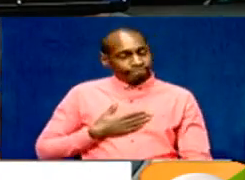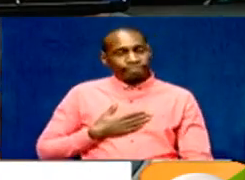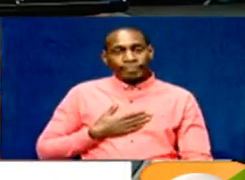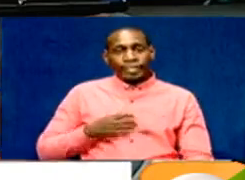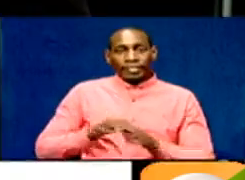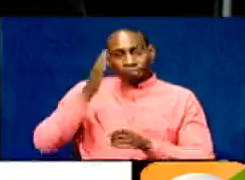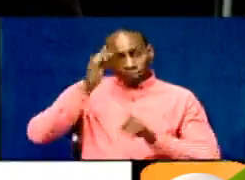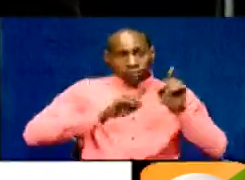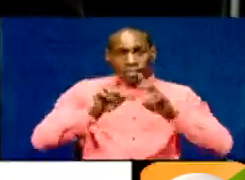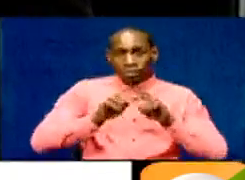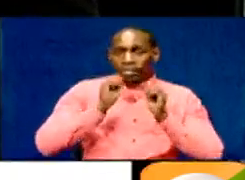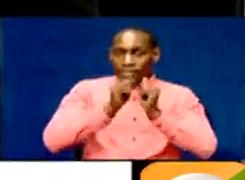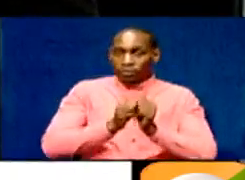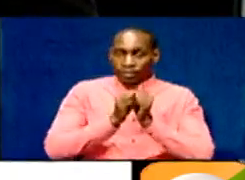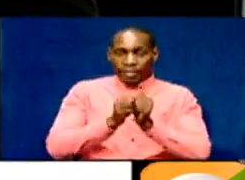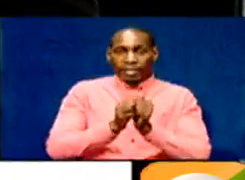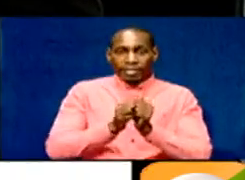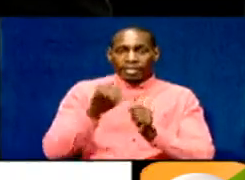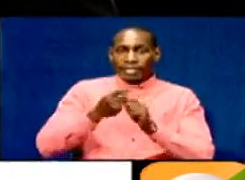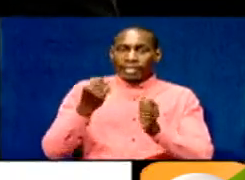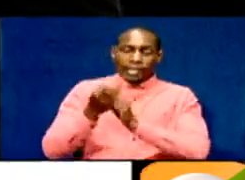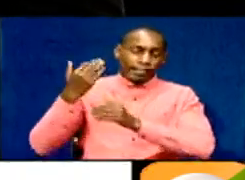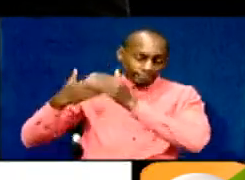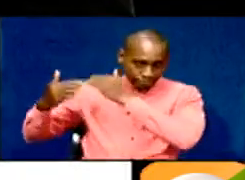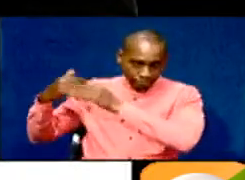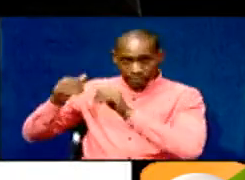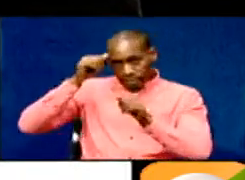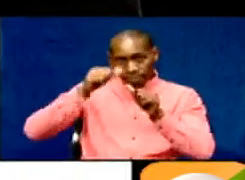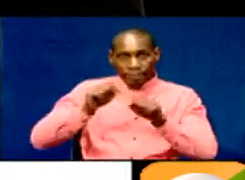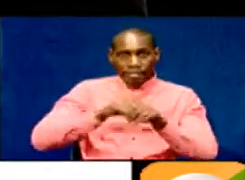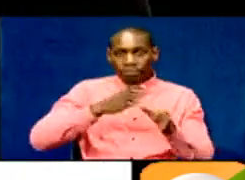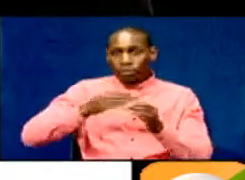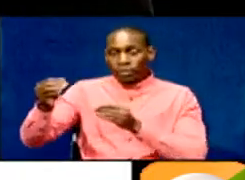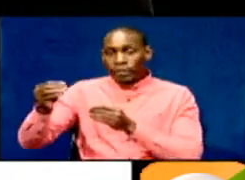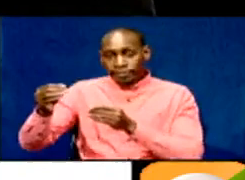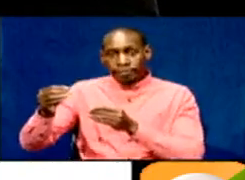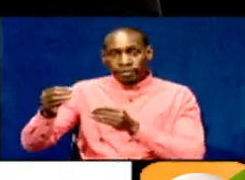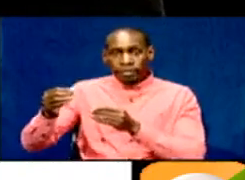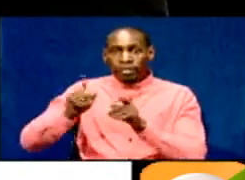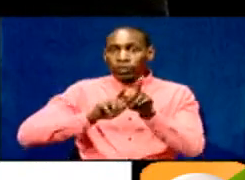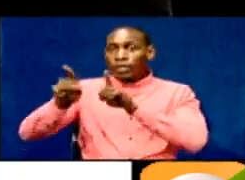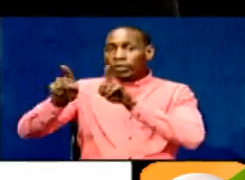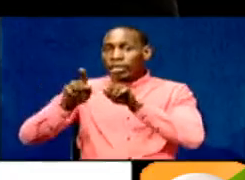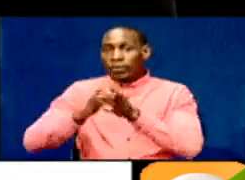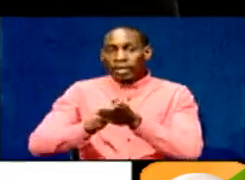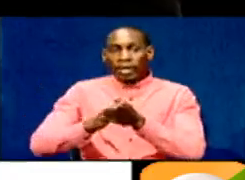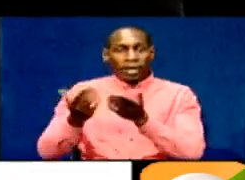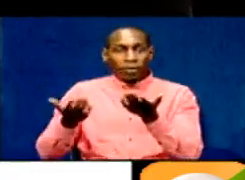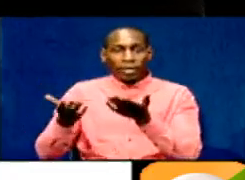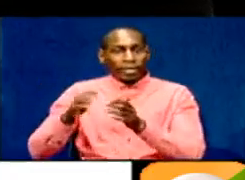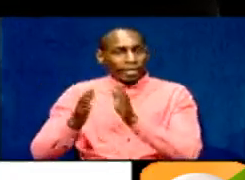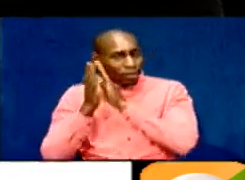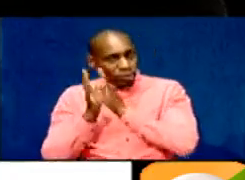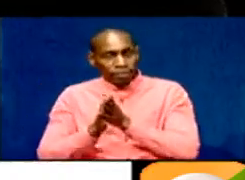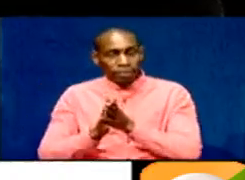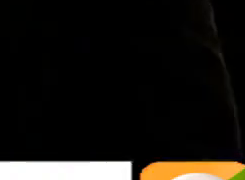you know the journey that we started together those 13 years ago. I remember when we once went out for this trip and there was nowhere to sleep, and I think